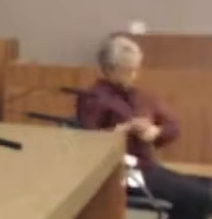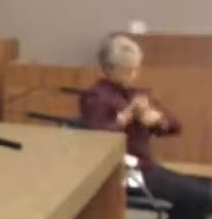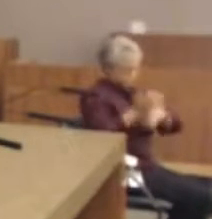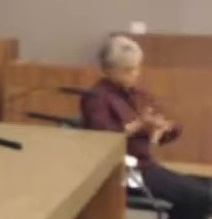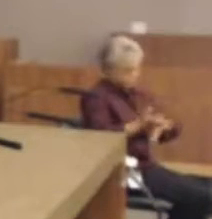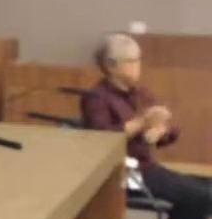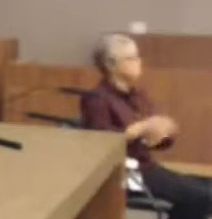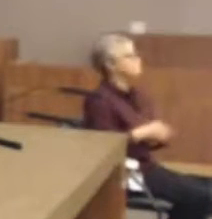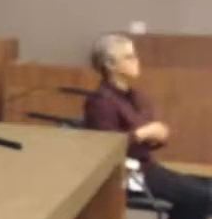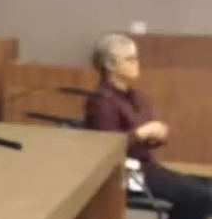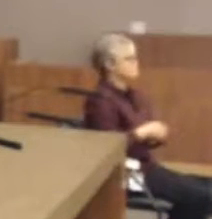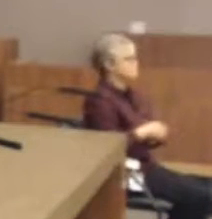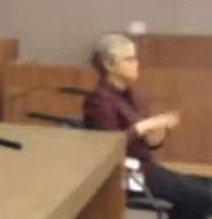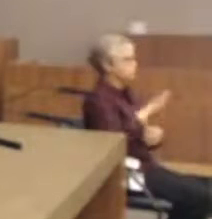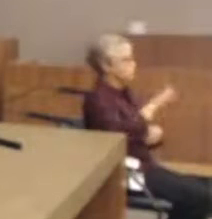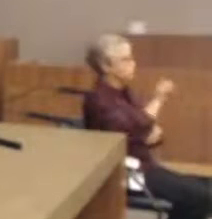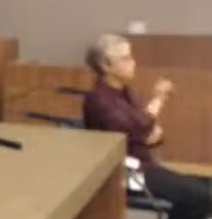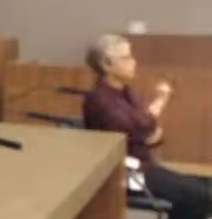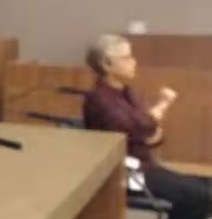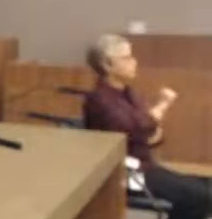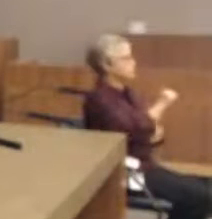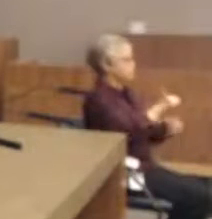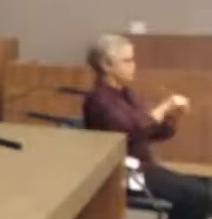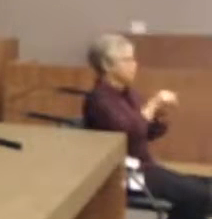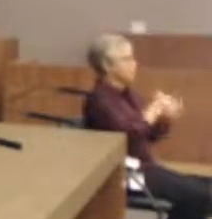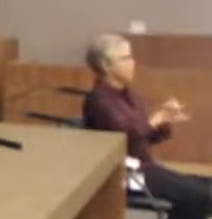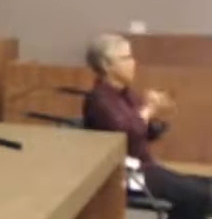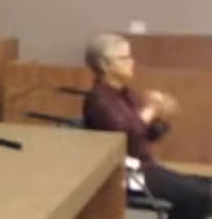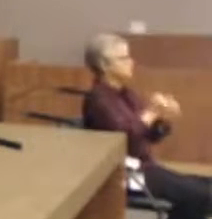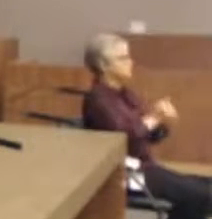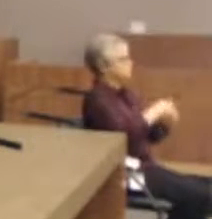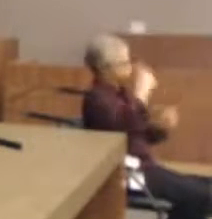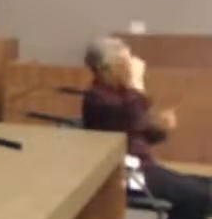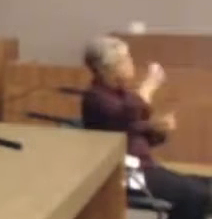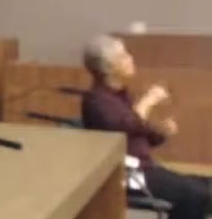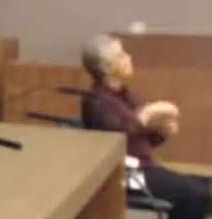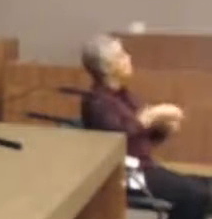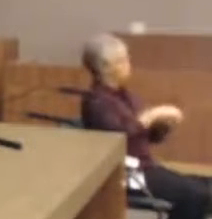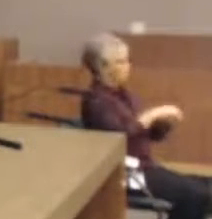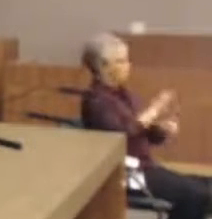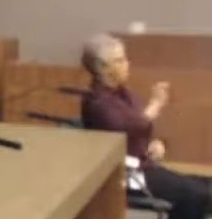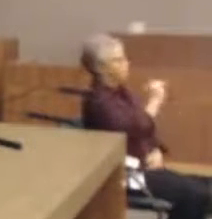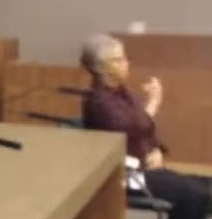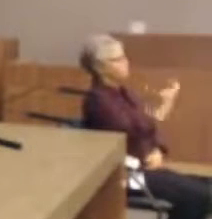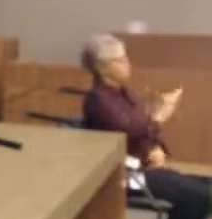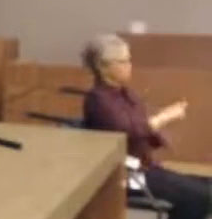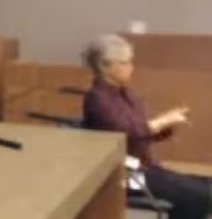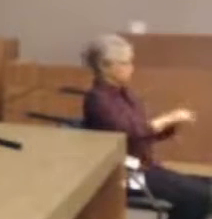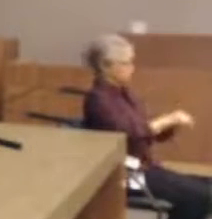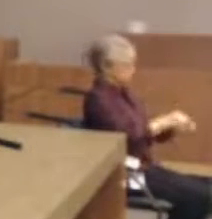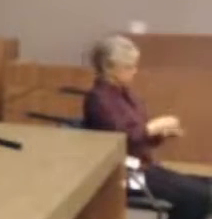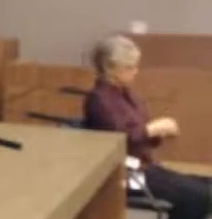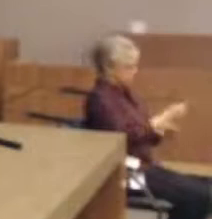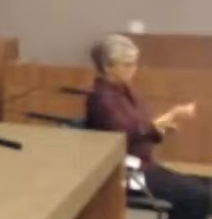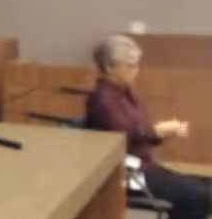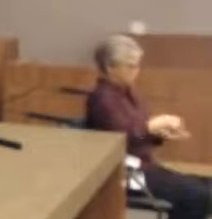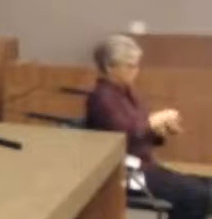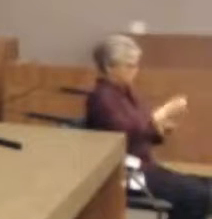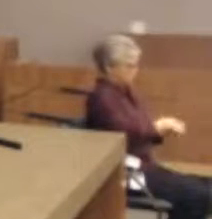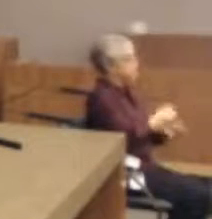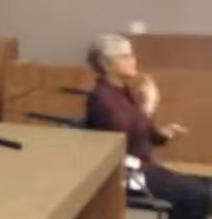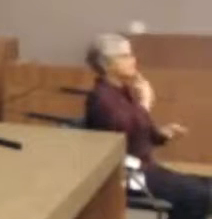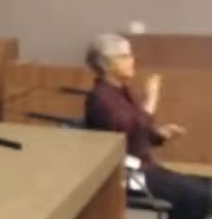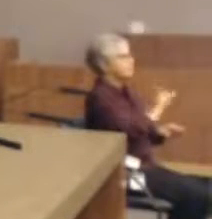helps us with memory storage. People use flashcards, say things out loud, repeat things over and over again,